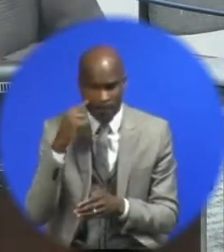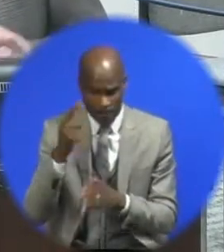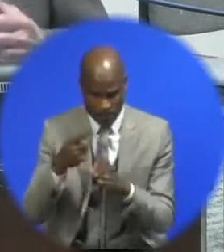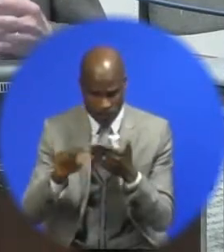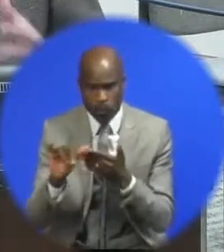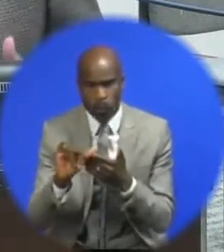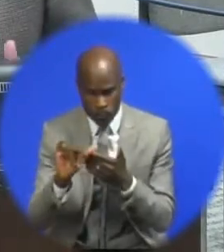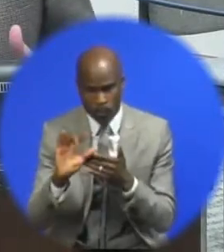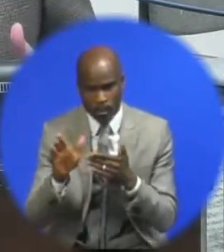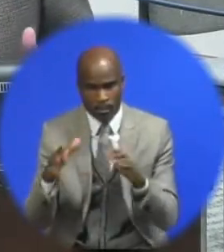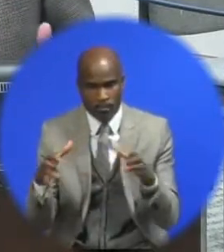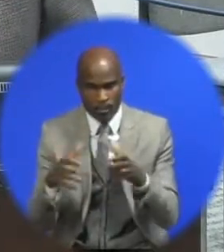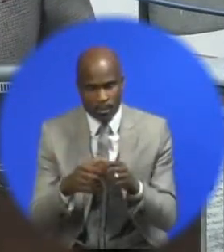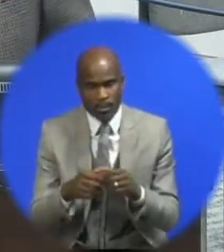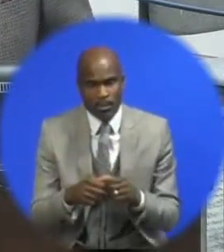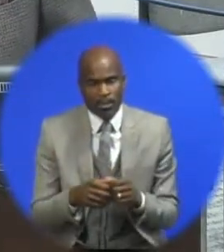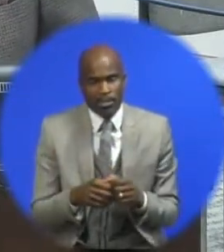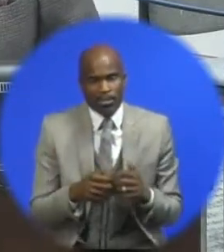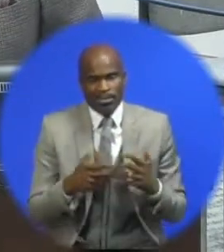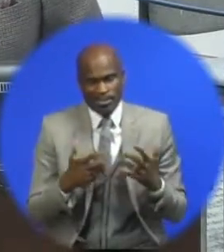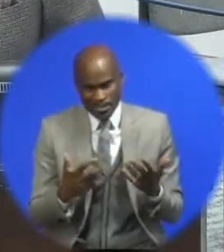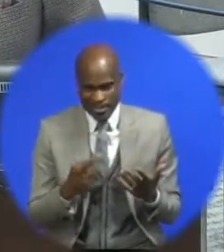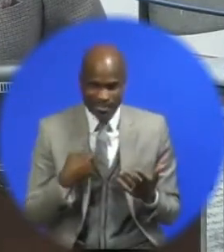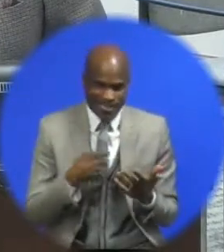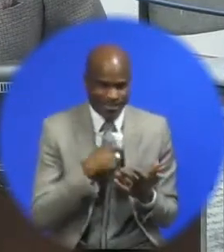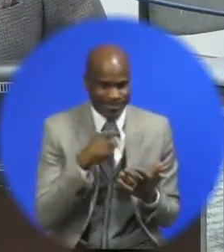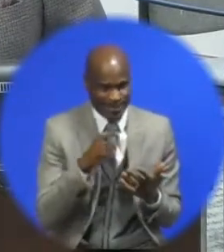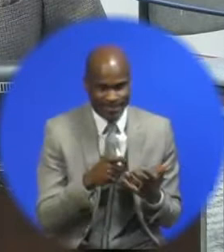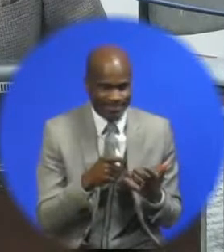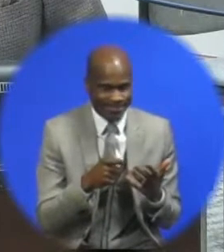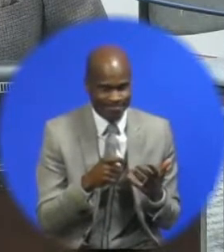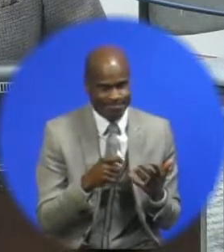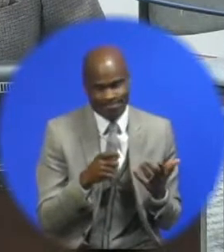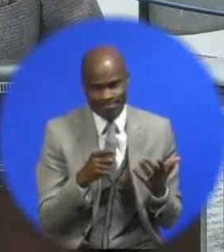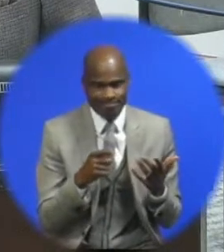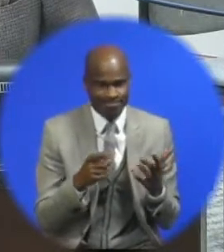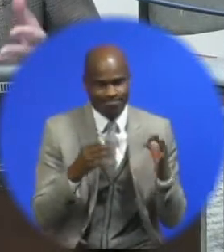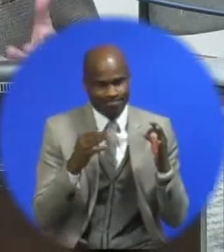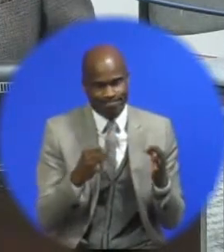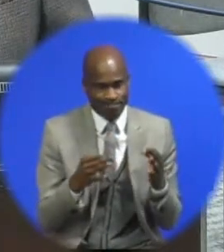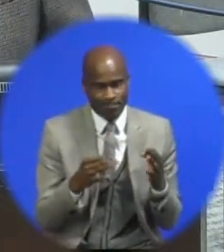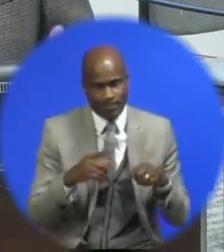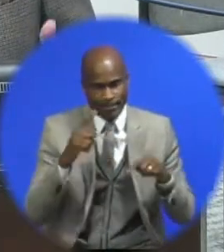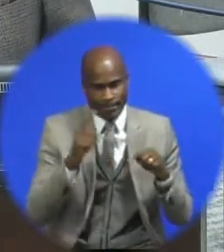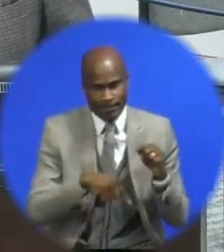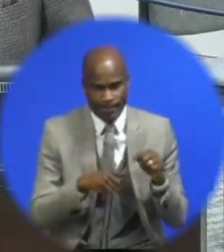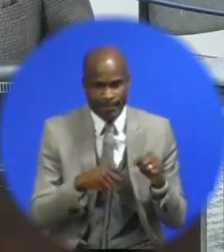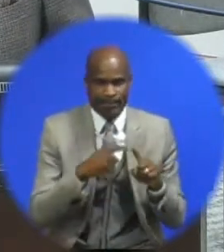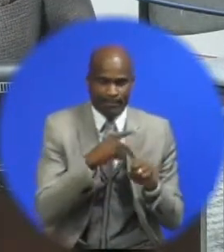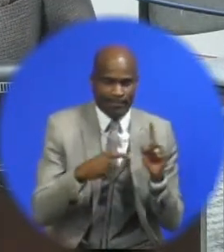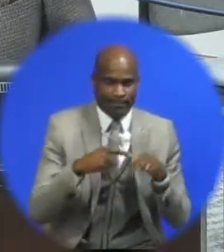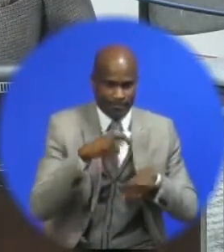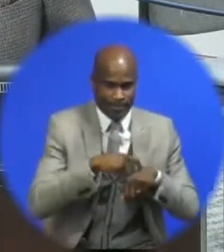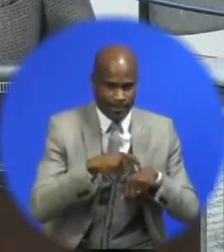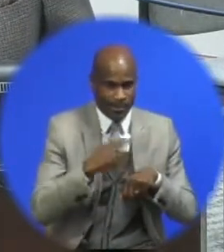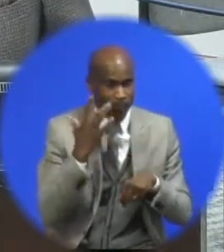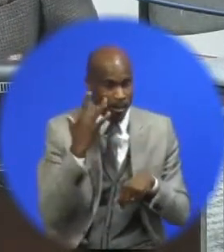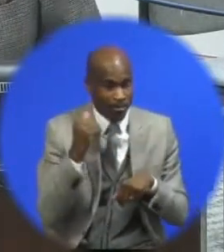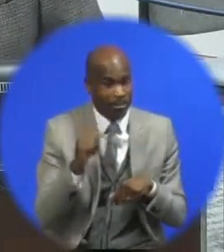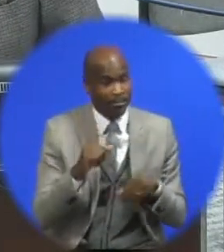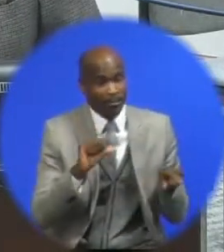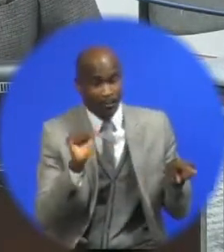need. We've had to back off from a full-time executive director because Asheville and Buncombe have really